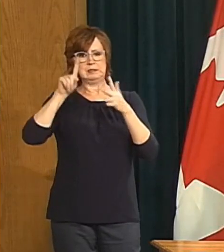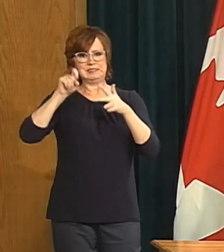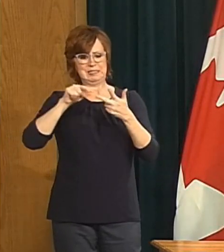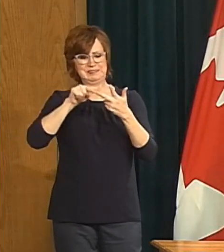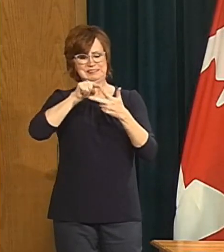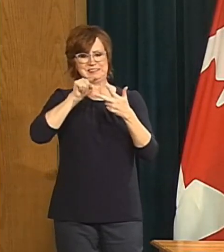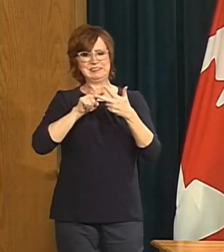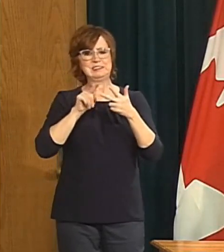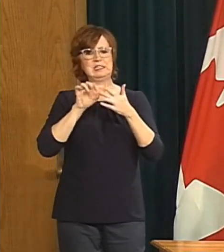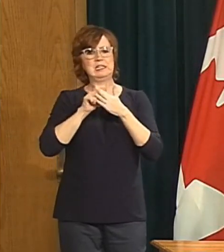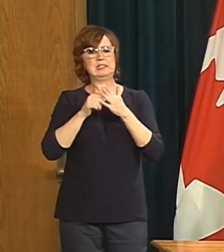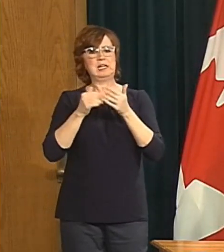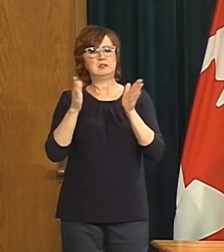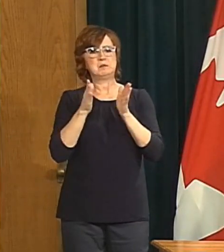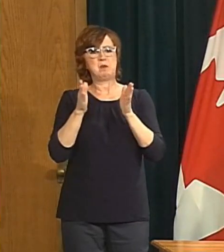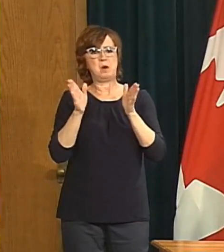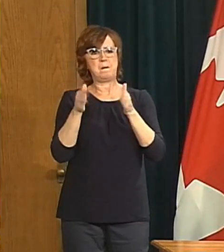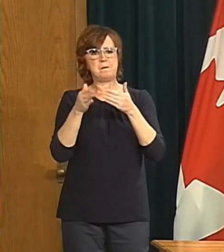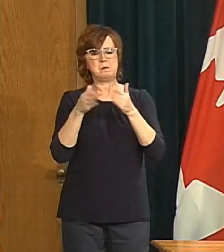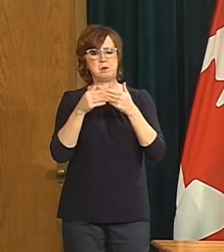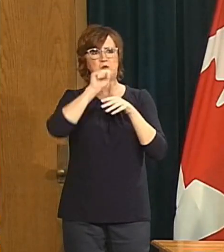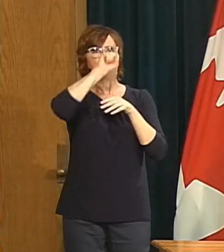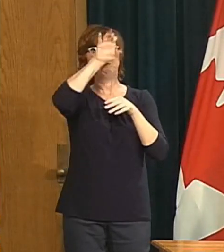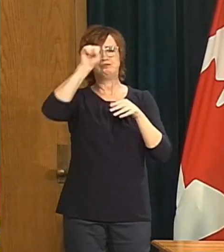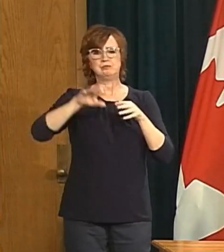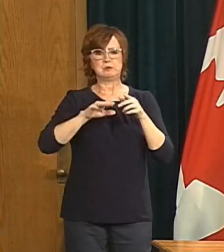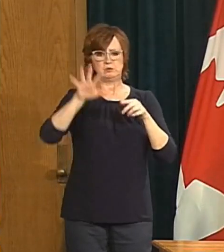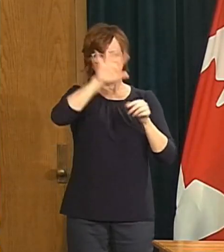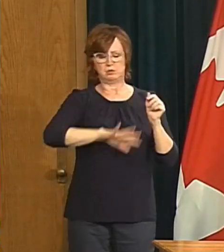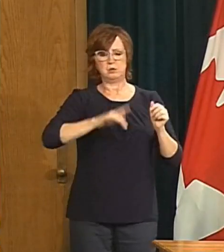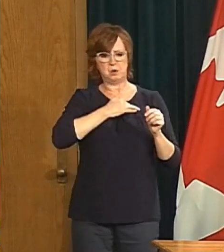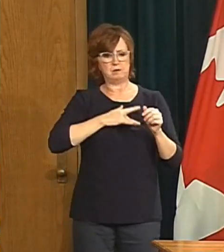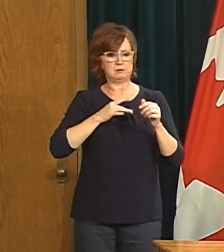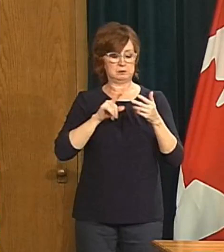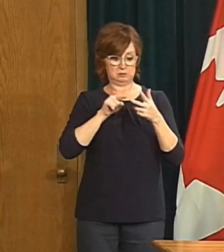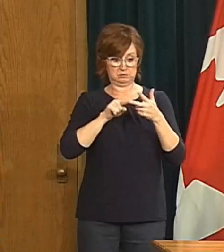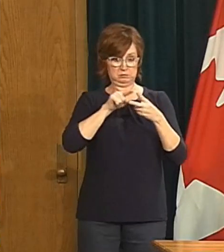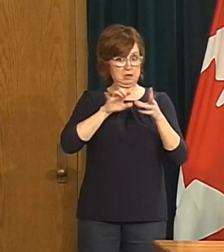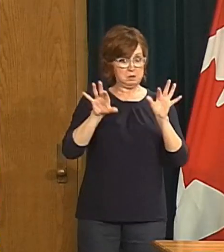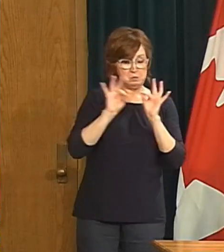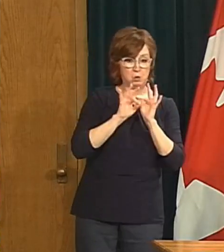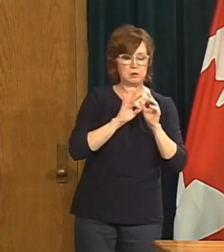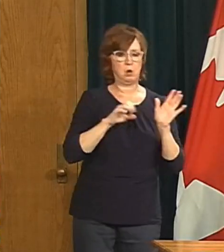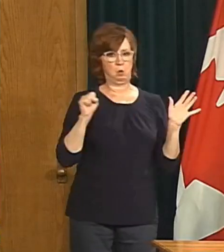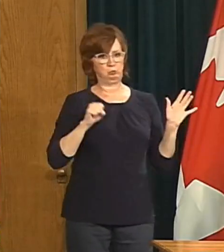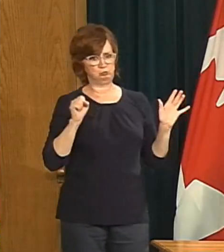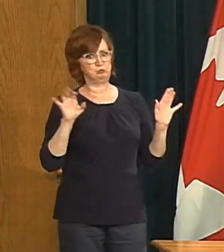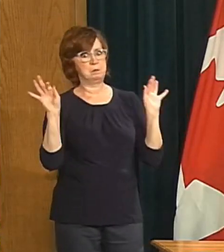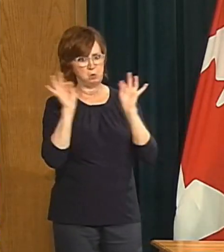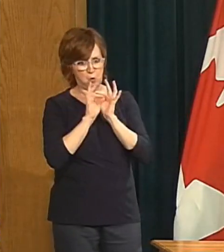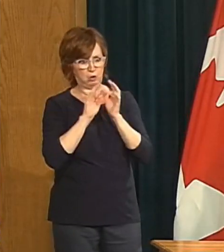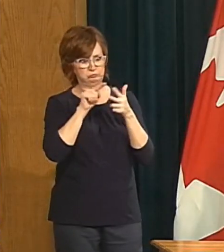the contact tracing. The number of tests that we need to have the capability to perform as we